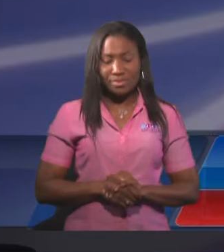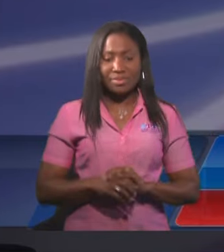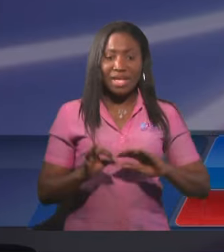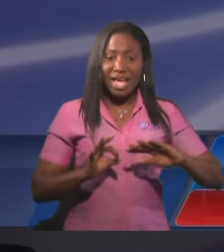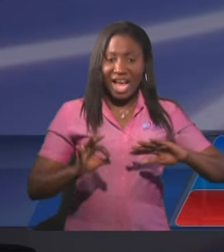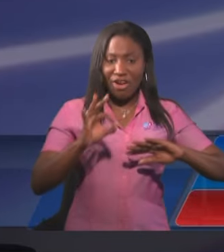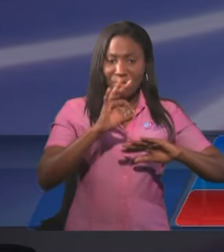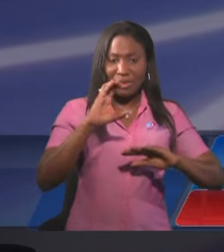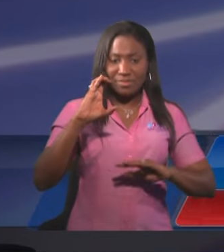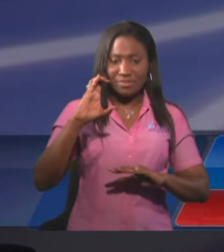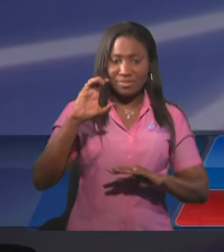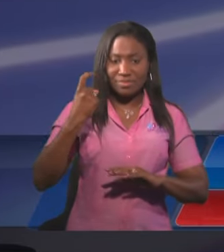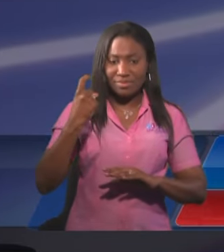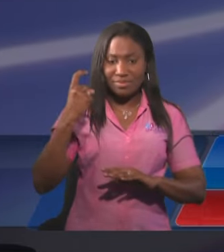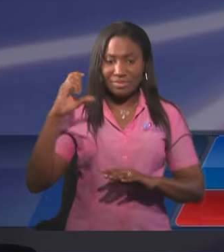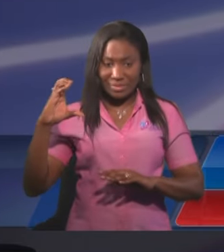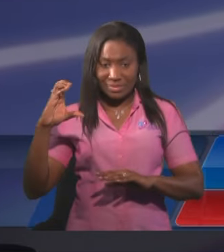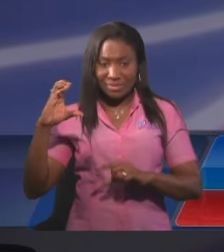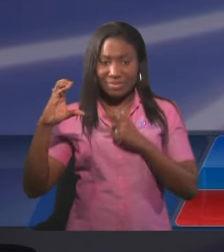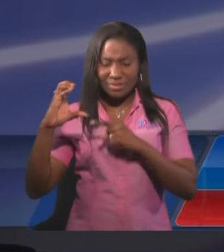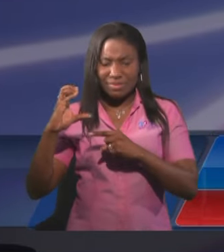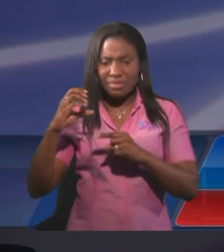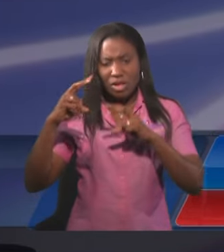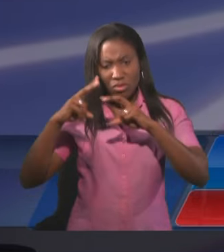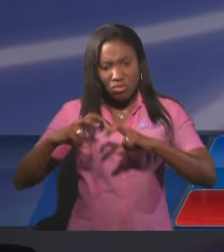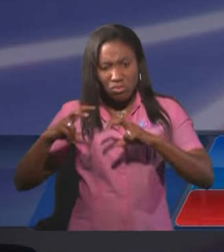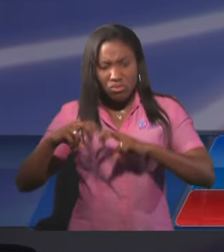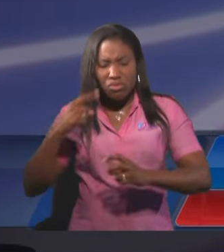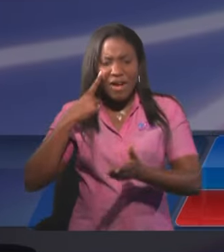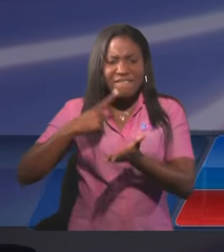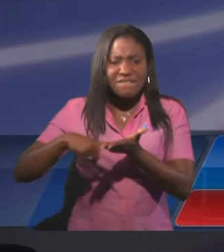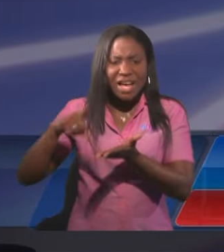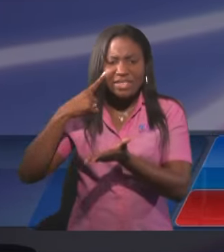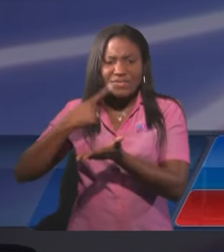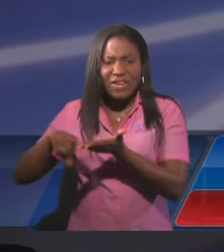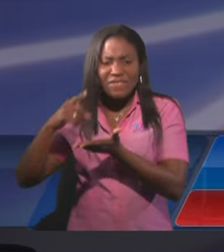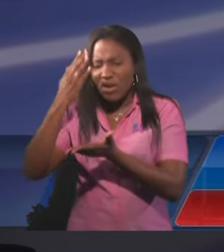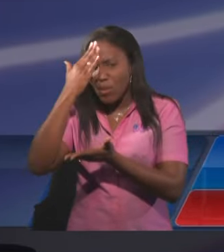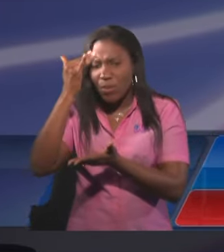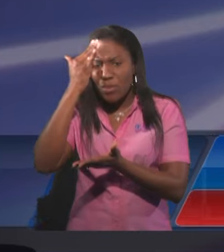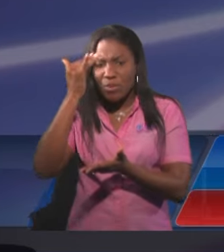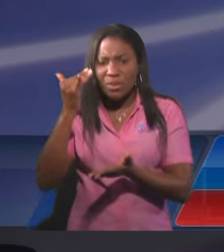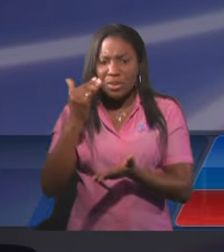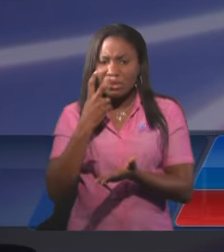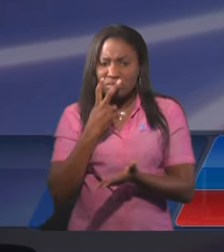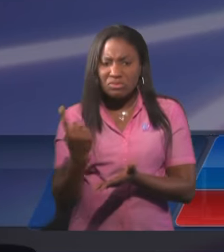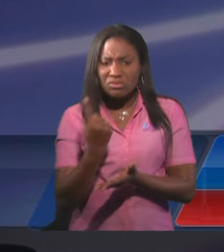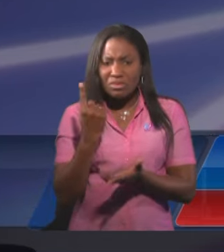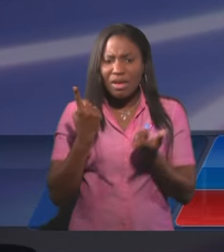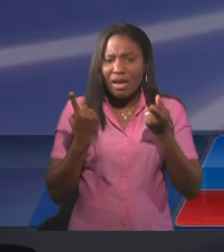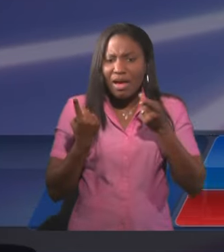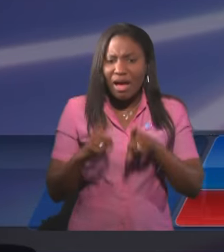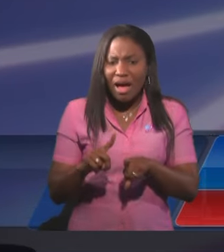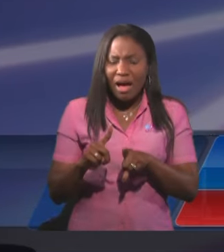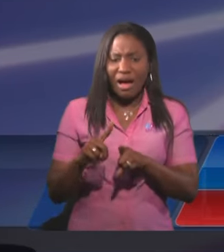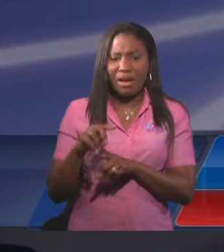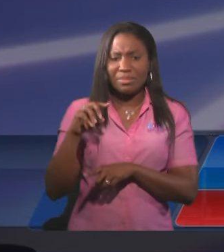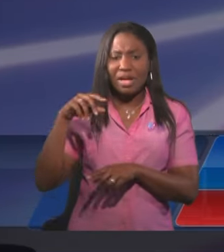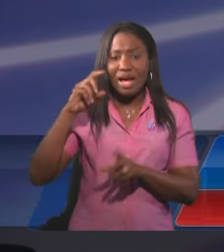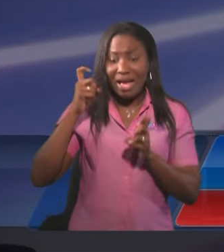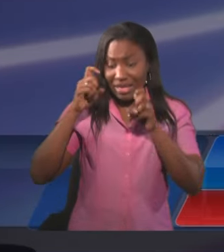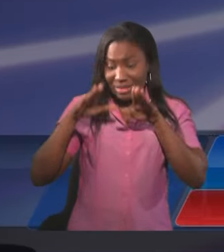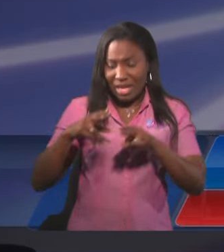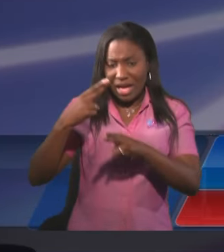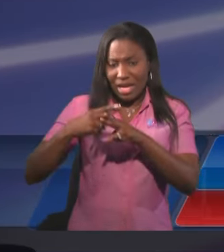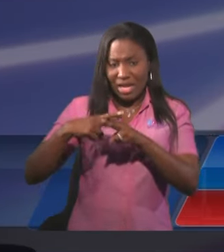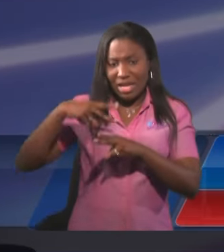The Caribbean Examinations Council, CXC, is investigating circumstances surrounding an issue which occurred with the distribution of the Caribbean